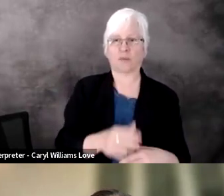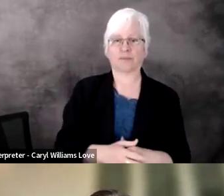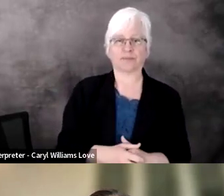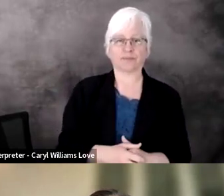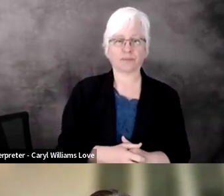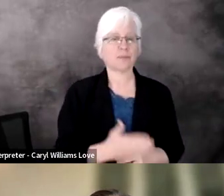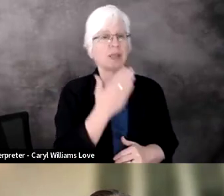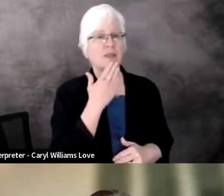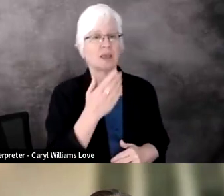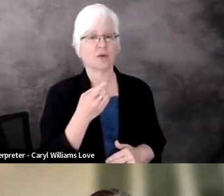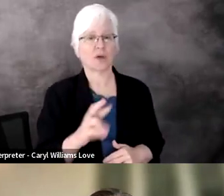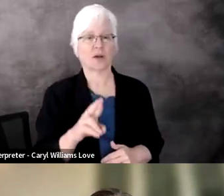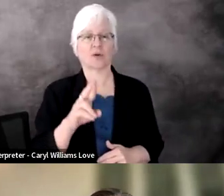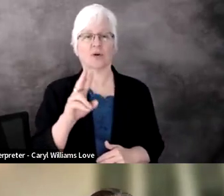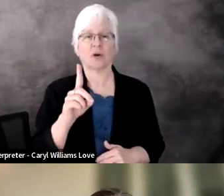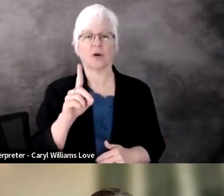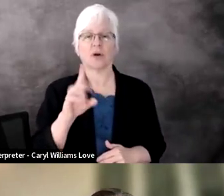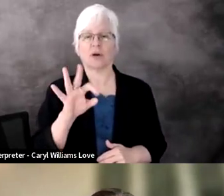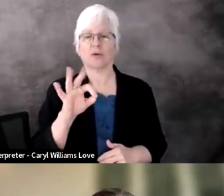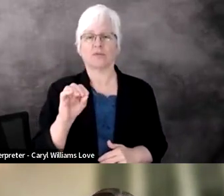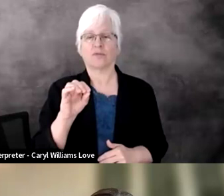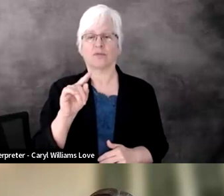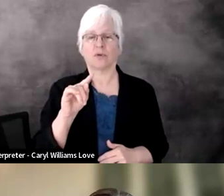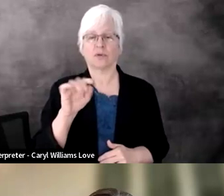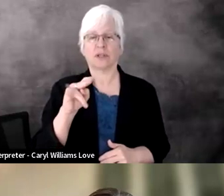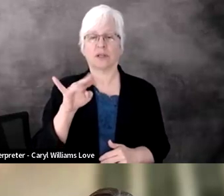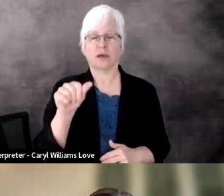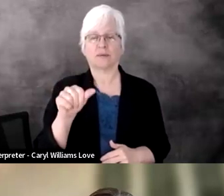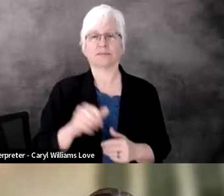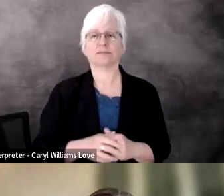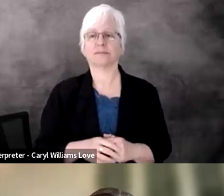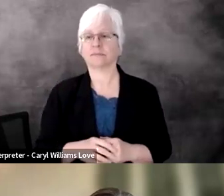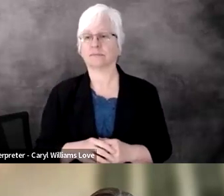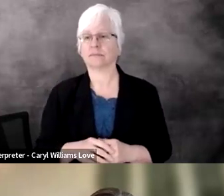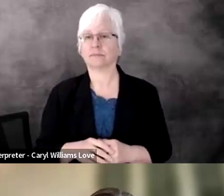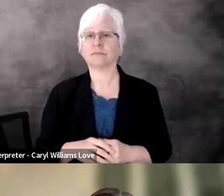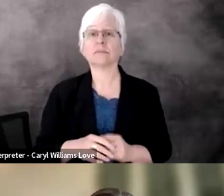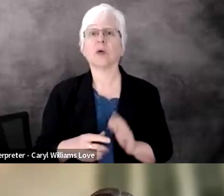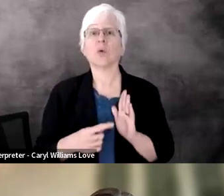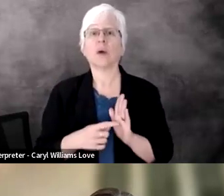Fotinos. Any other thoughts that anyone wants to share before we close out? Rep. Davis.